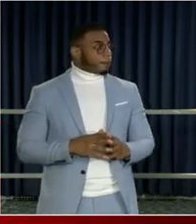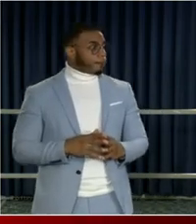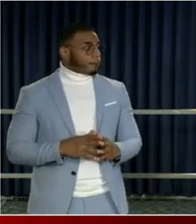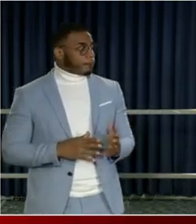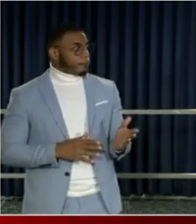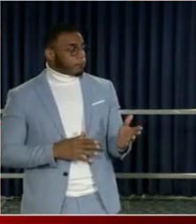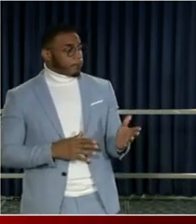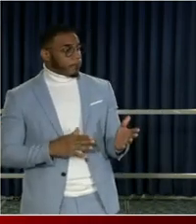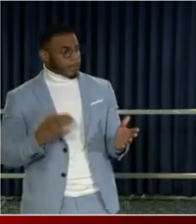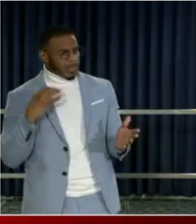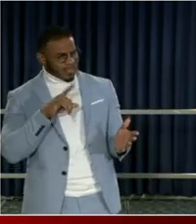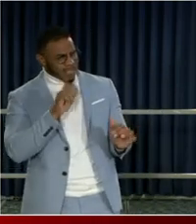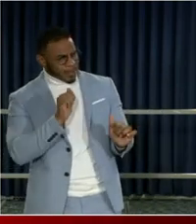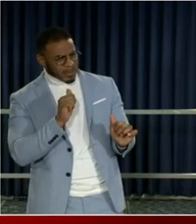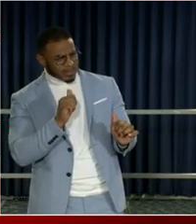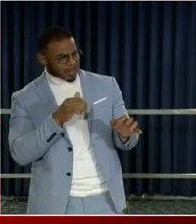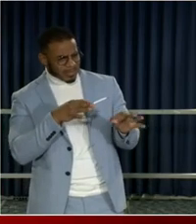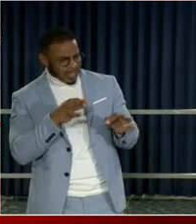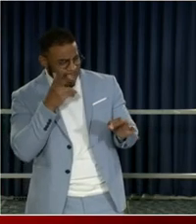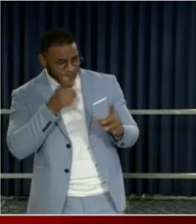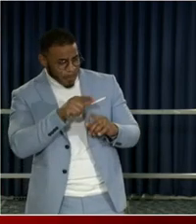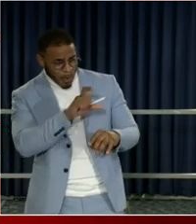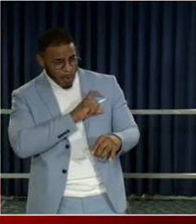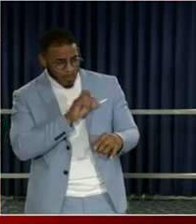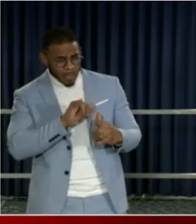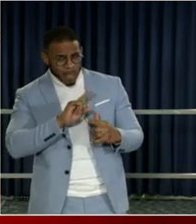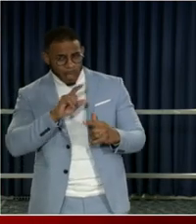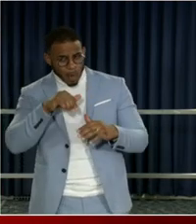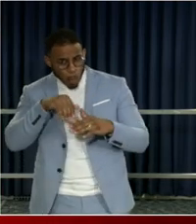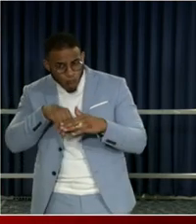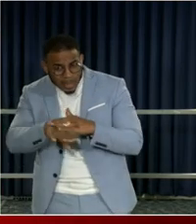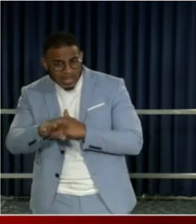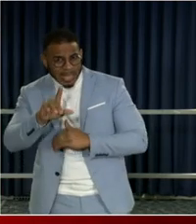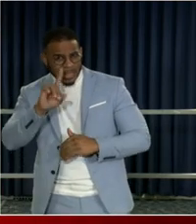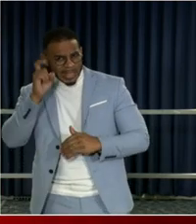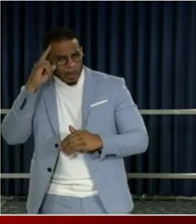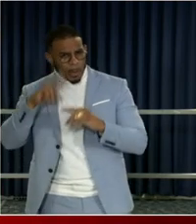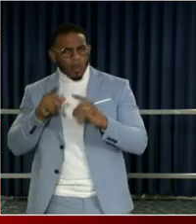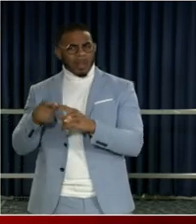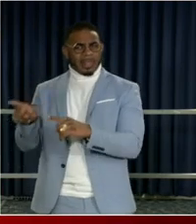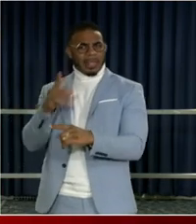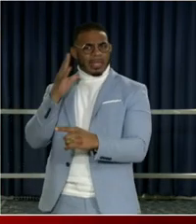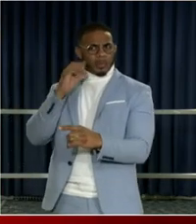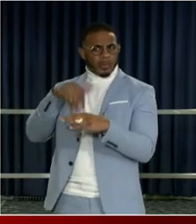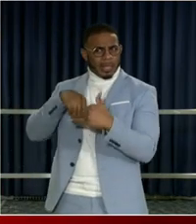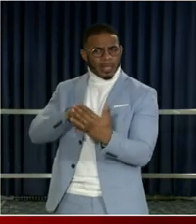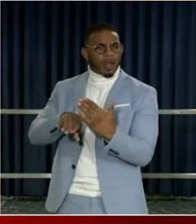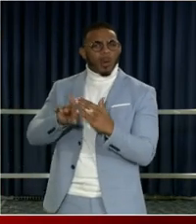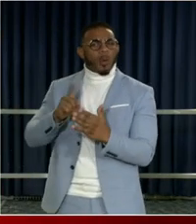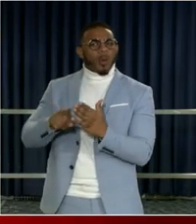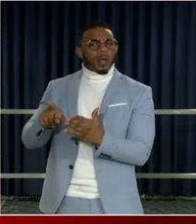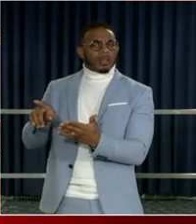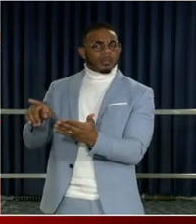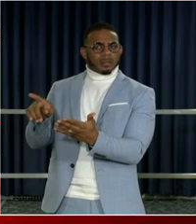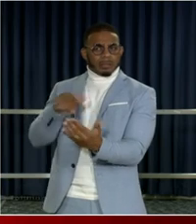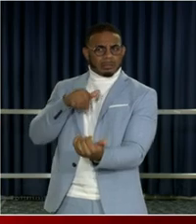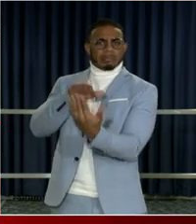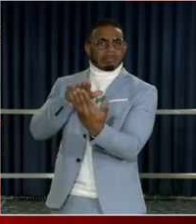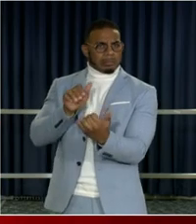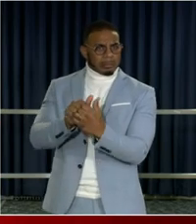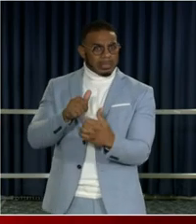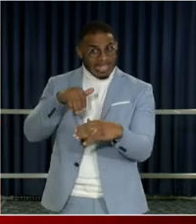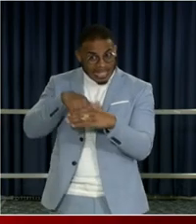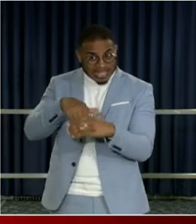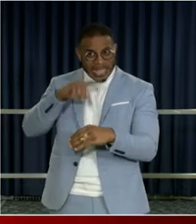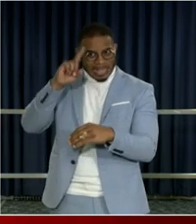Chief, are you able to characterize, we able to hear from your officers that went inside the Capitol? What did they encounter when they got inside? What were they confronted